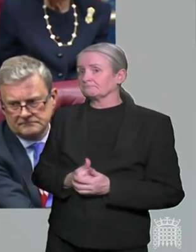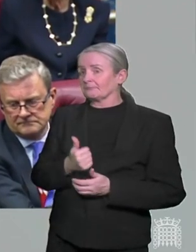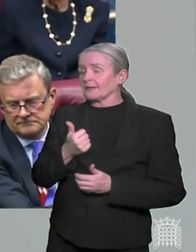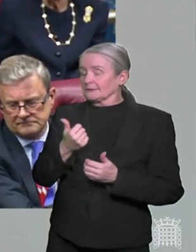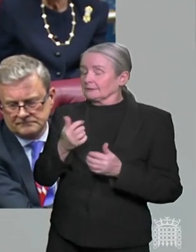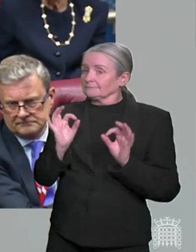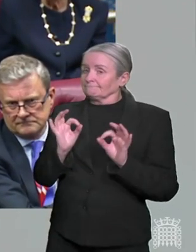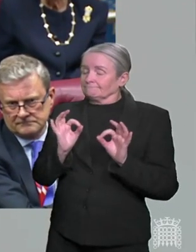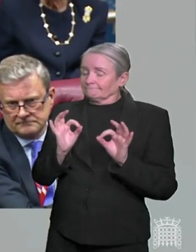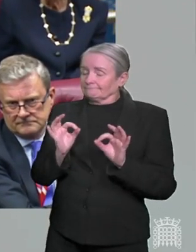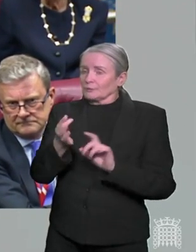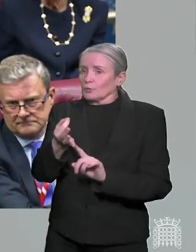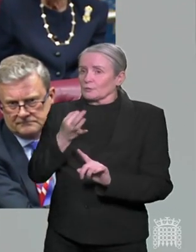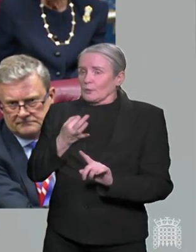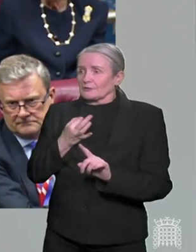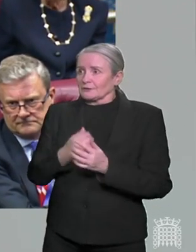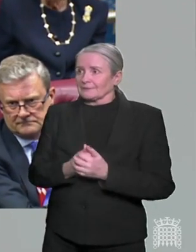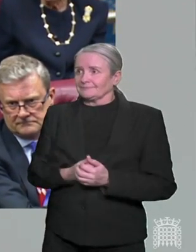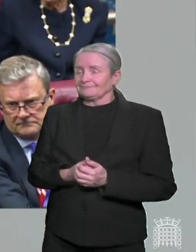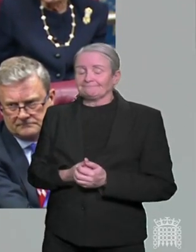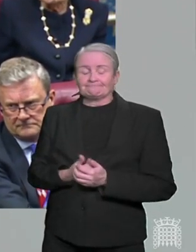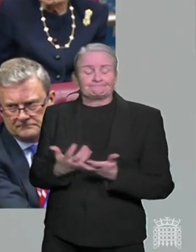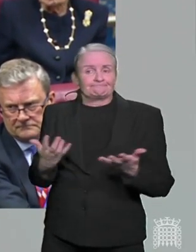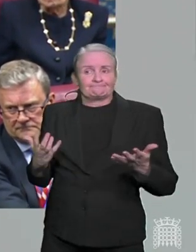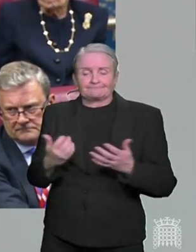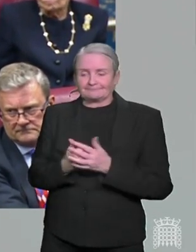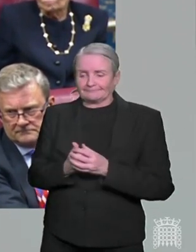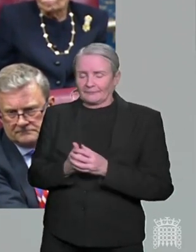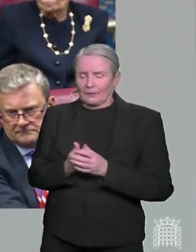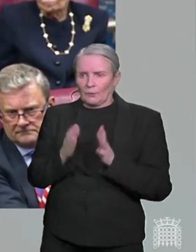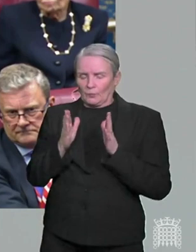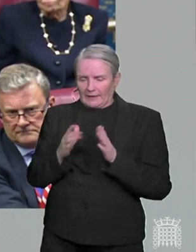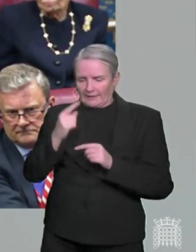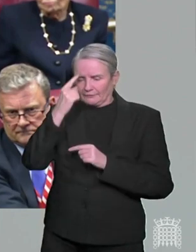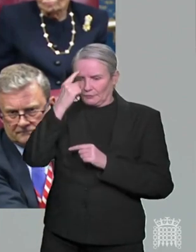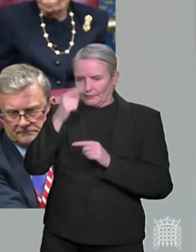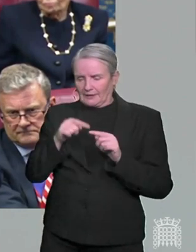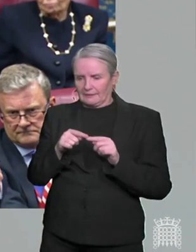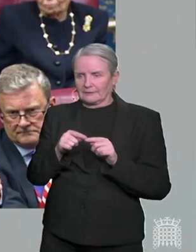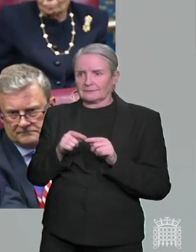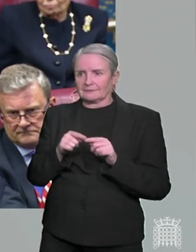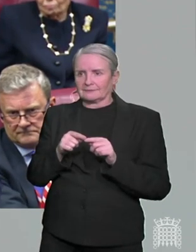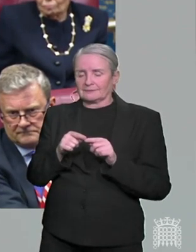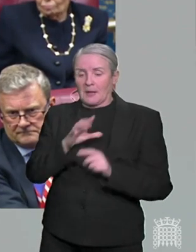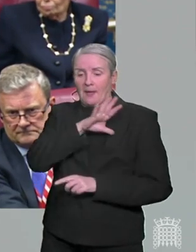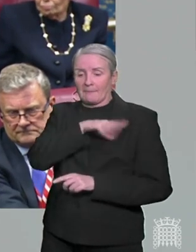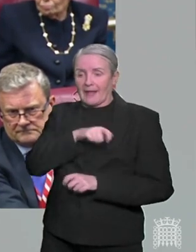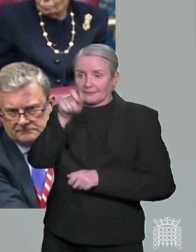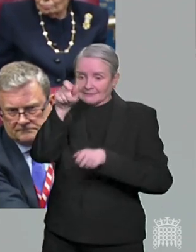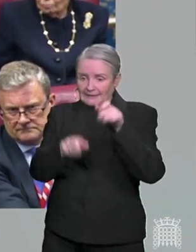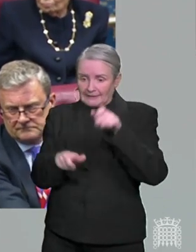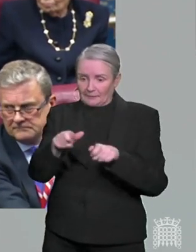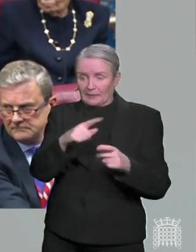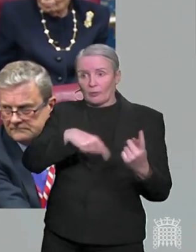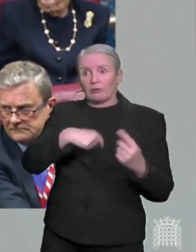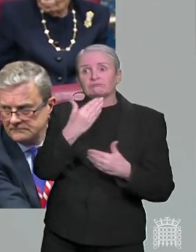I think the point I would make is we've got to try and help separate the Palestinian people from Hamas. And one of the best